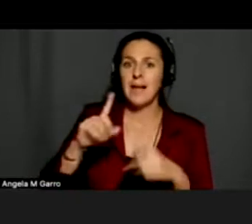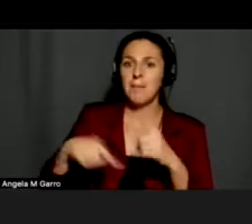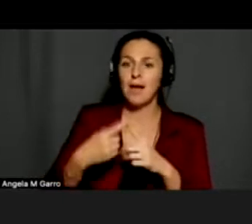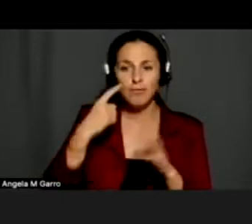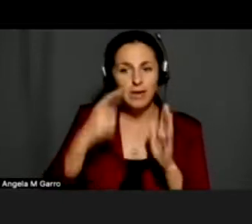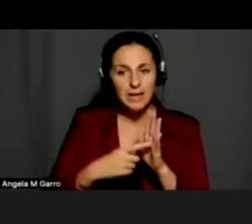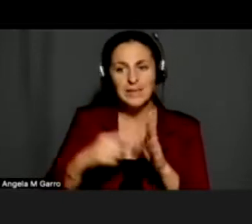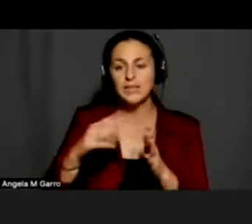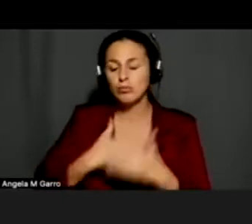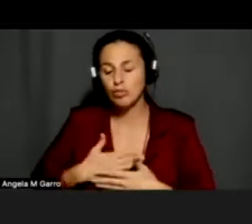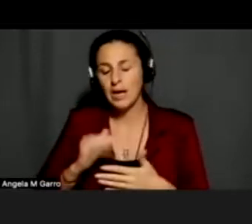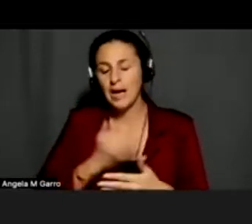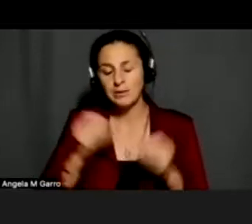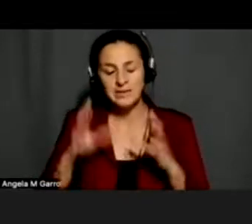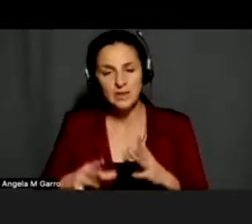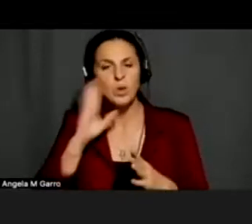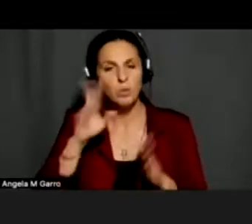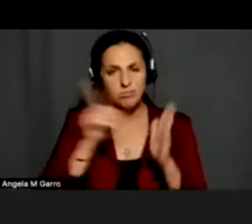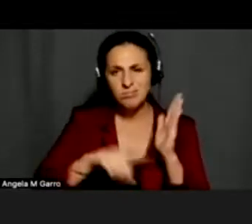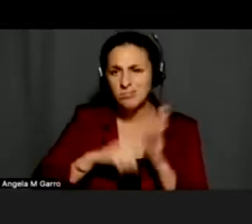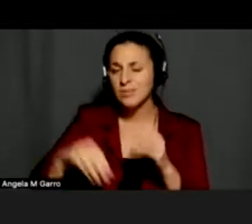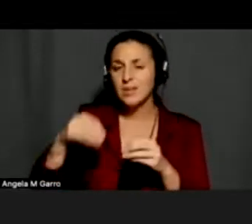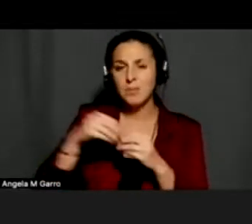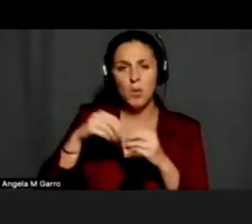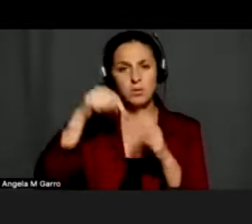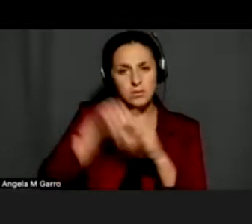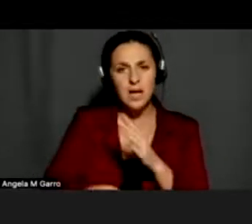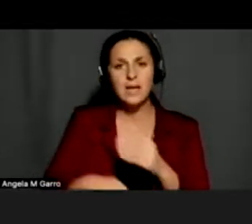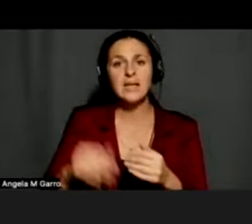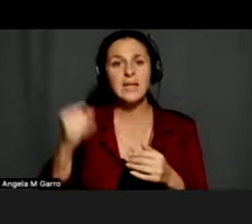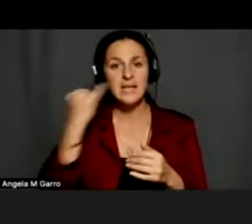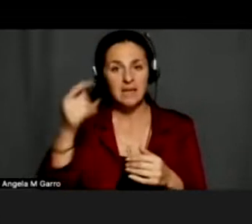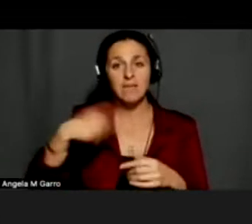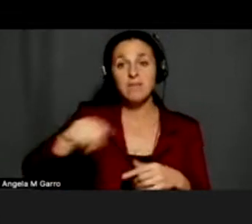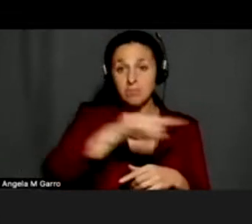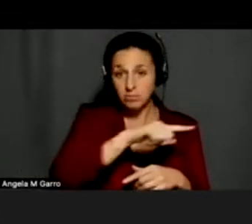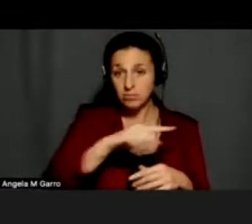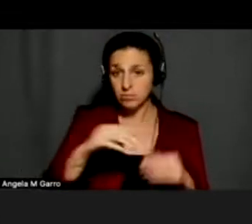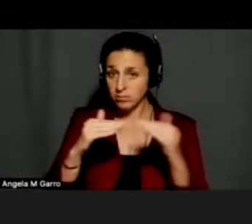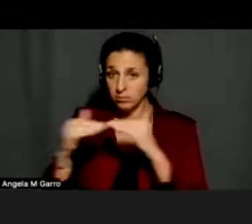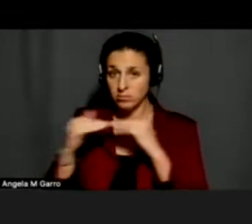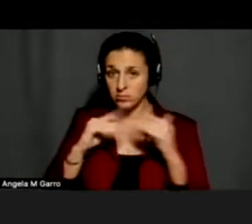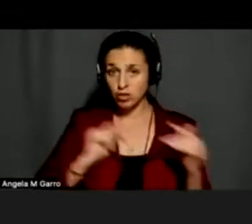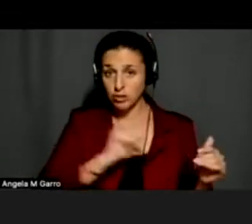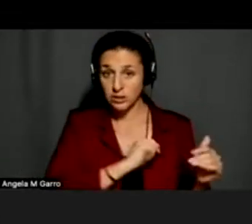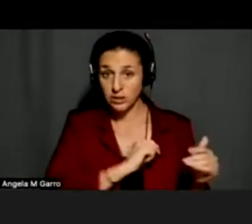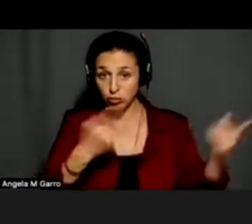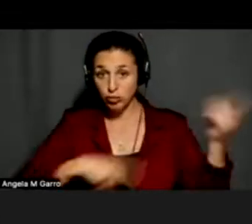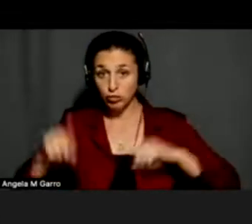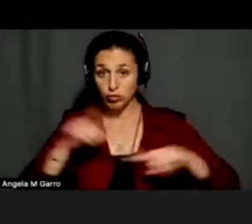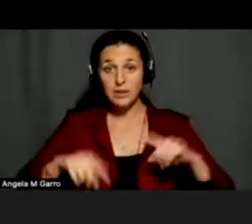we can dig into that in a little bit more depth if my fellow trustees are in agreement that that is something that they would like to